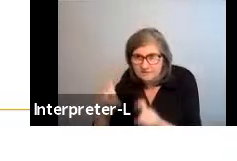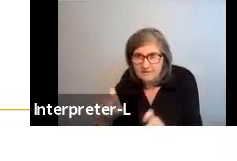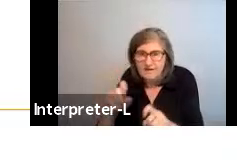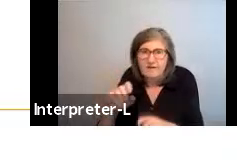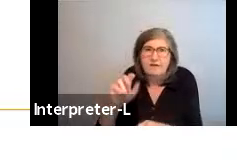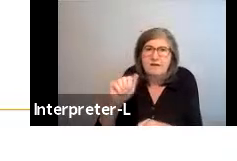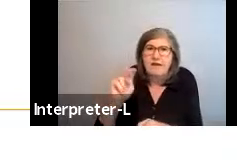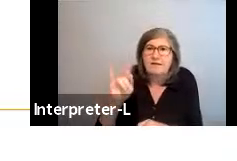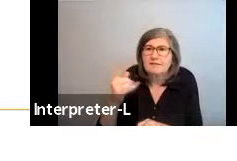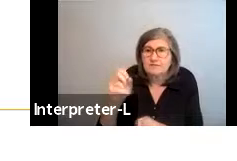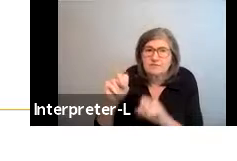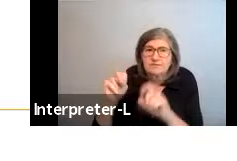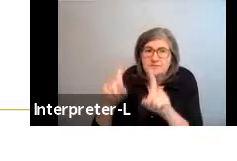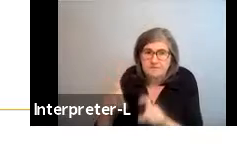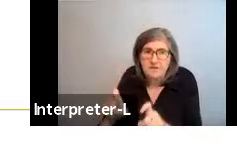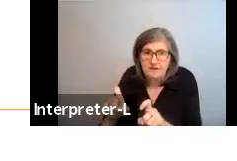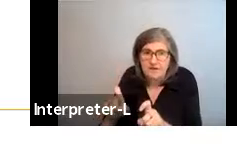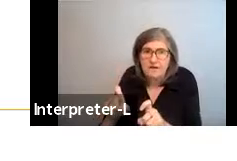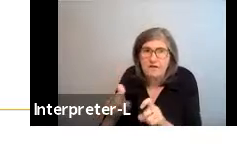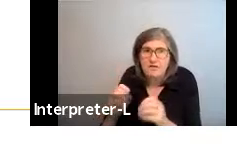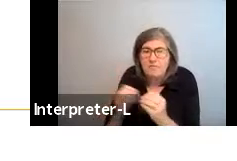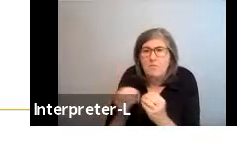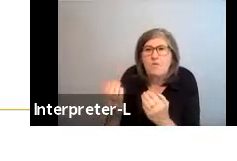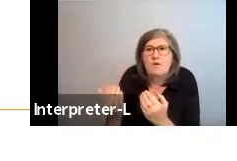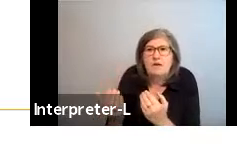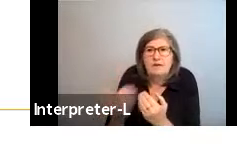tests are far easier